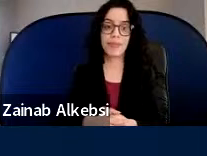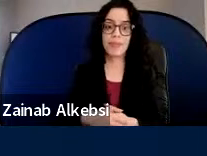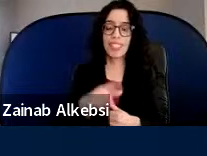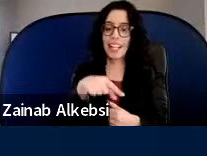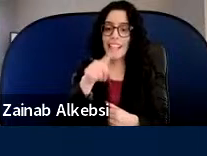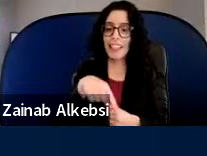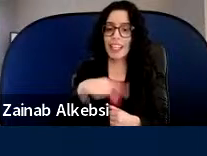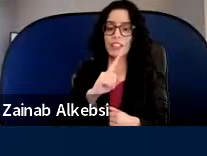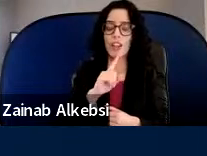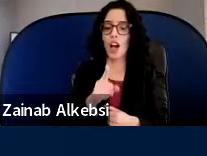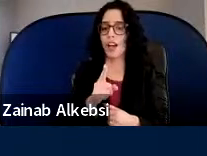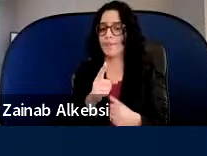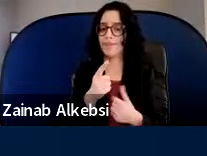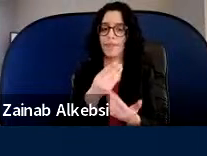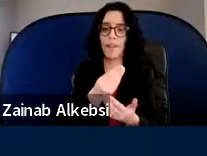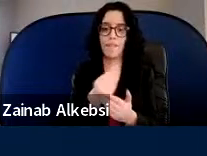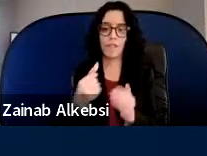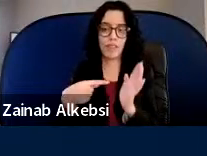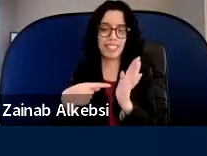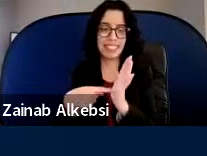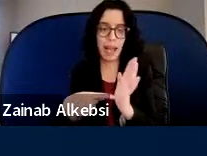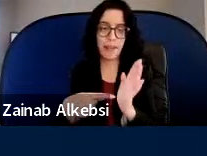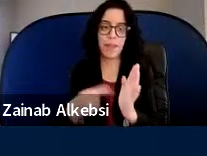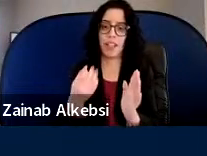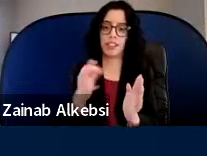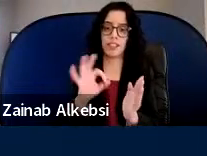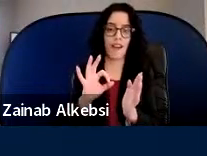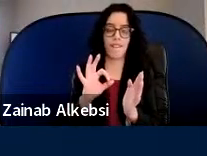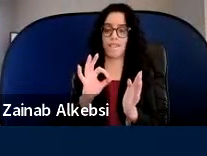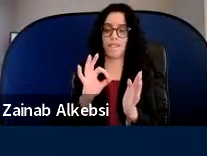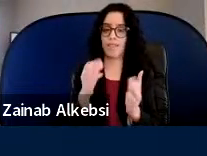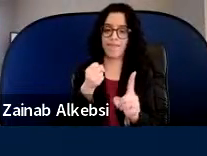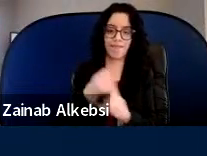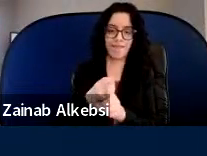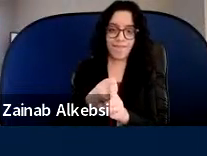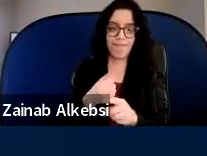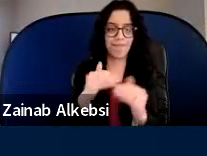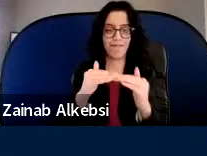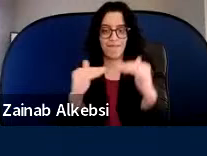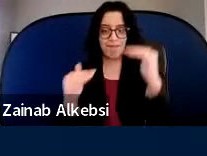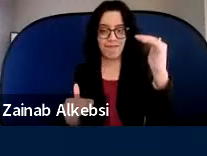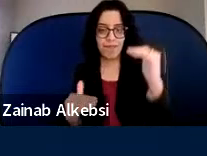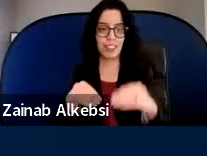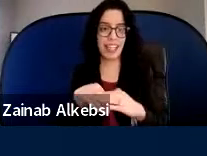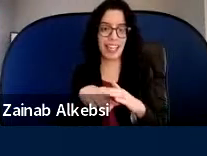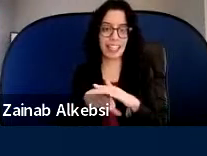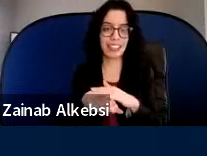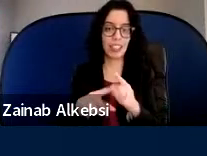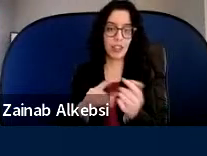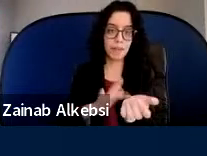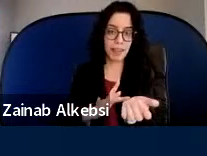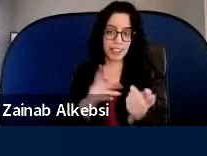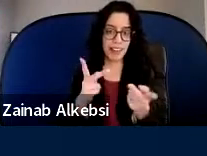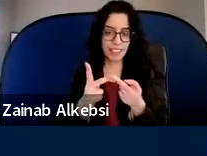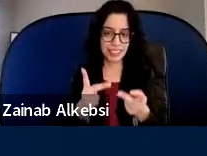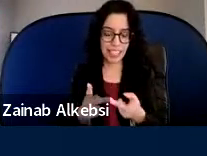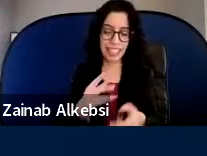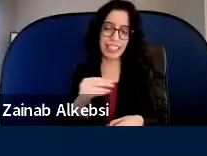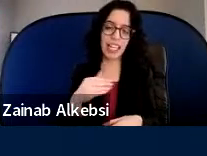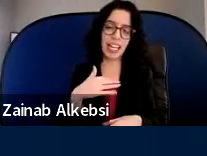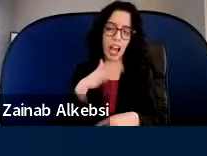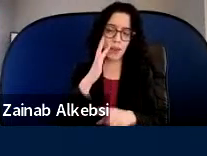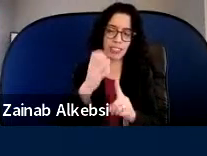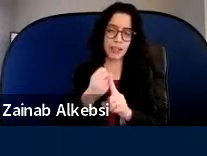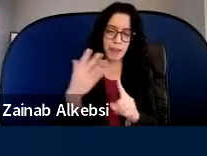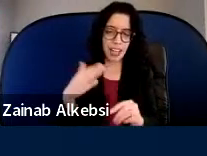needs to be similarly situated with their own expertise and knowledge and training in the medical environments. If not, that